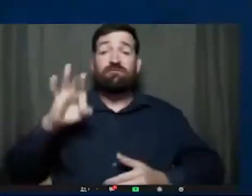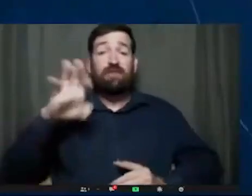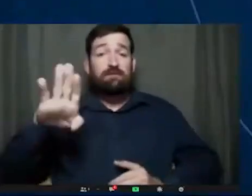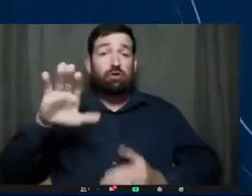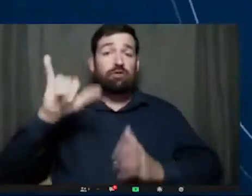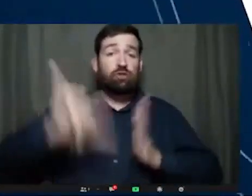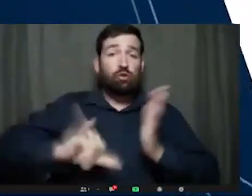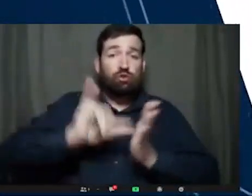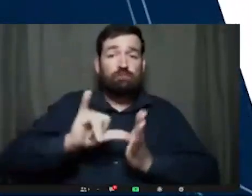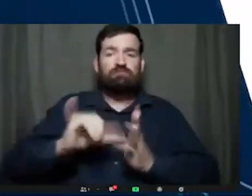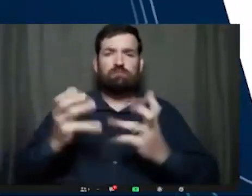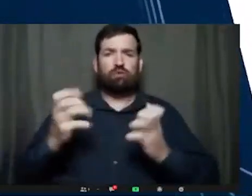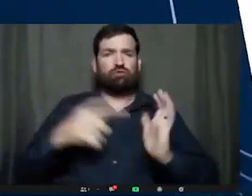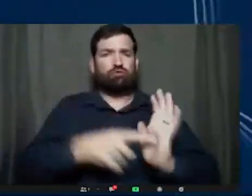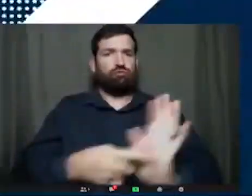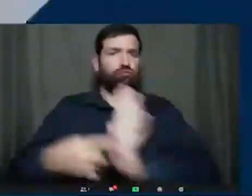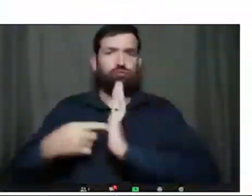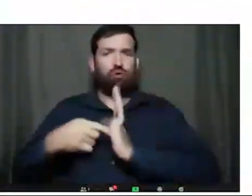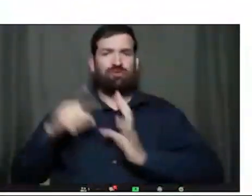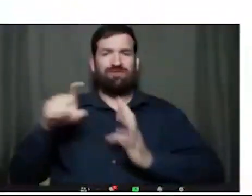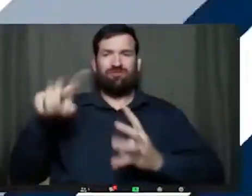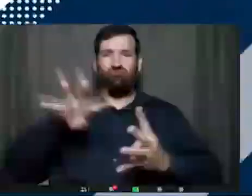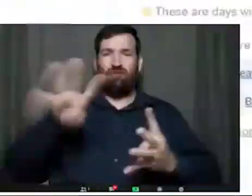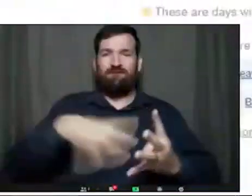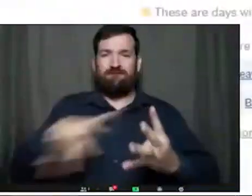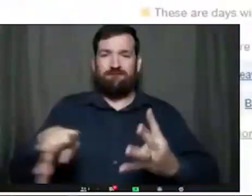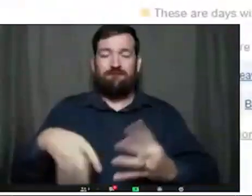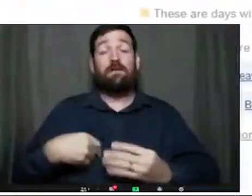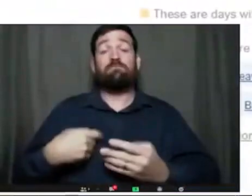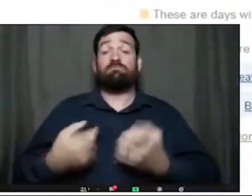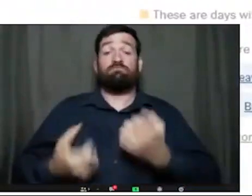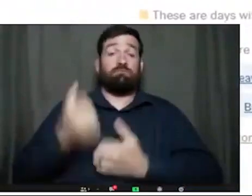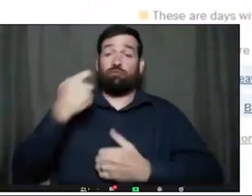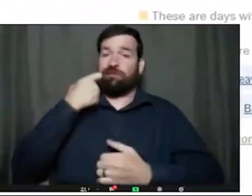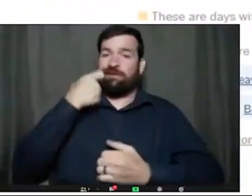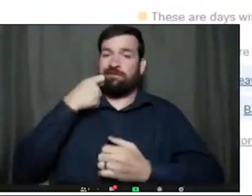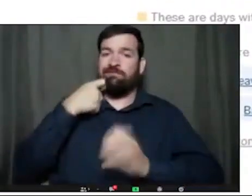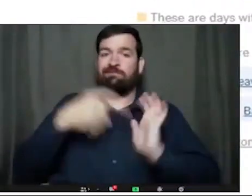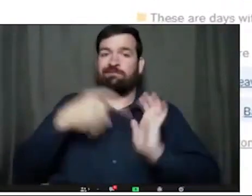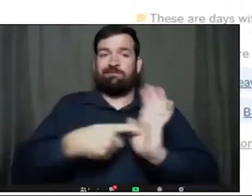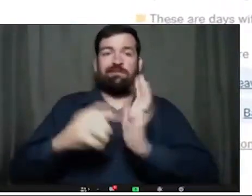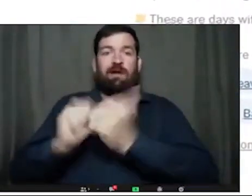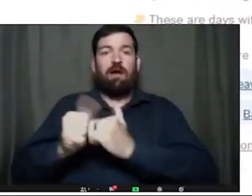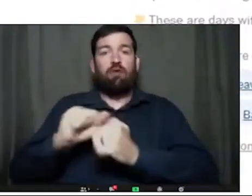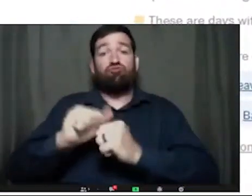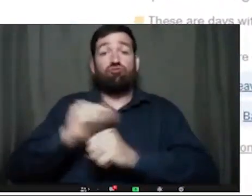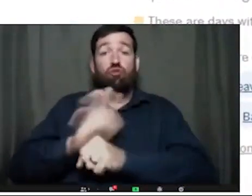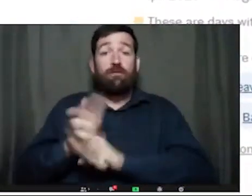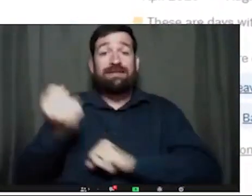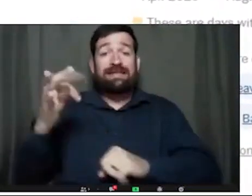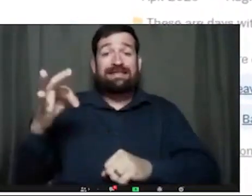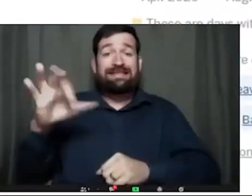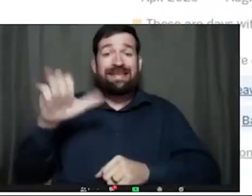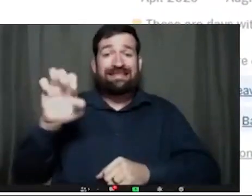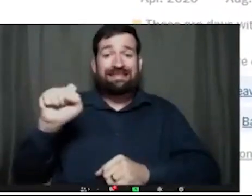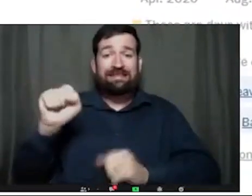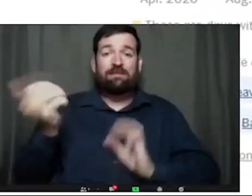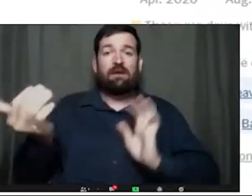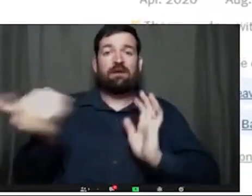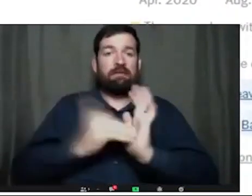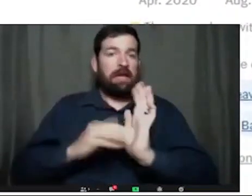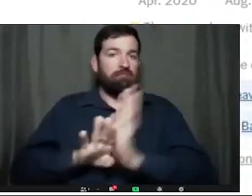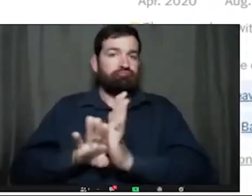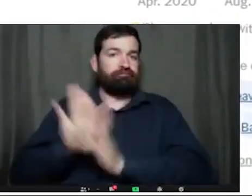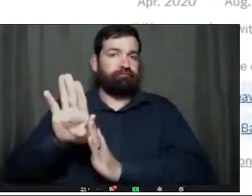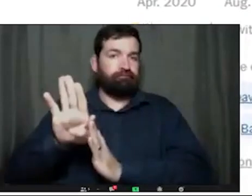show you this graph. Take a look. This is the latest trend showing how COVID-19 cases are once again on the rise here in the metro. As you can see, the